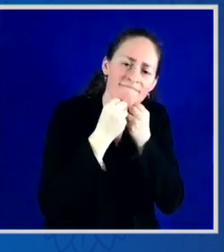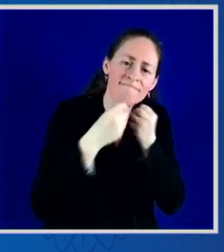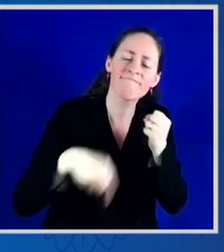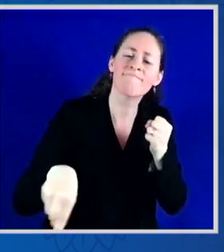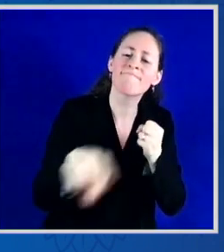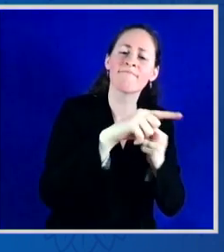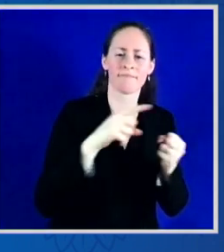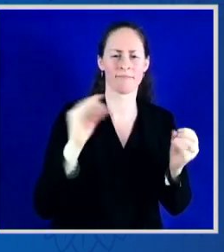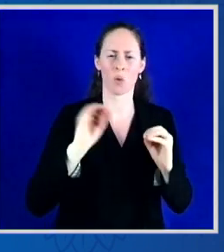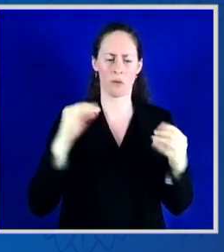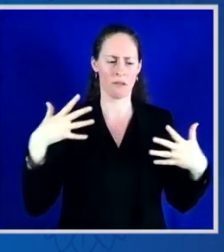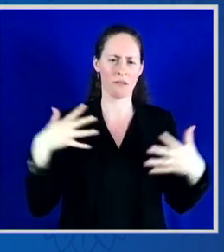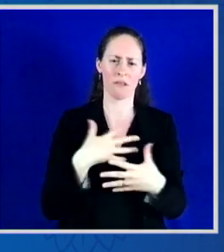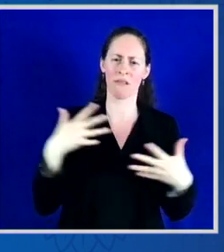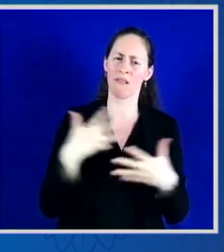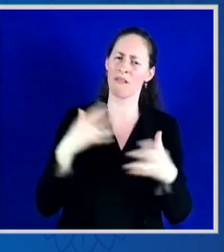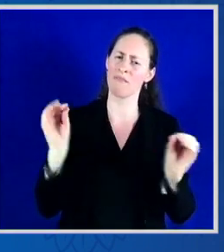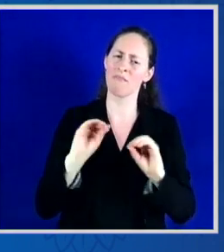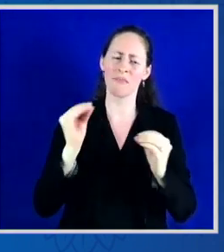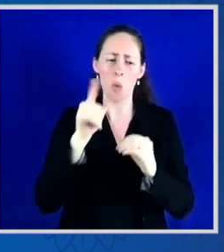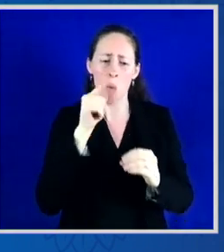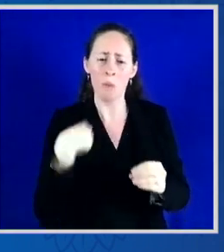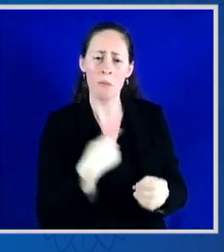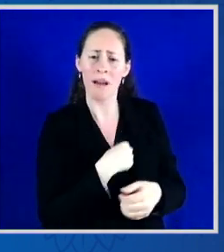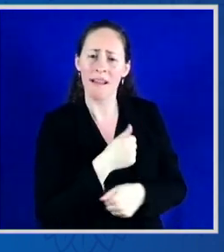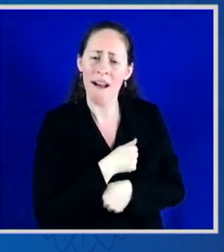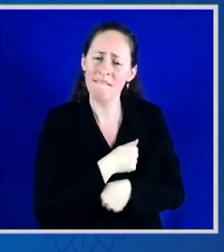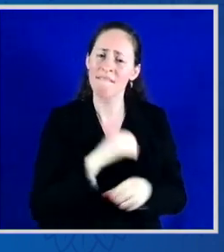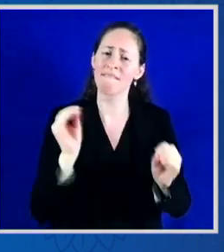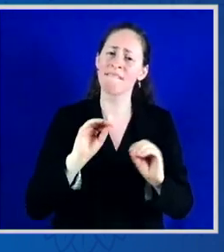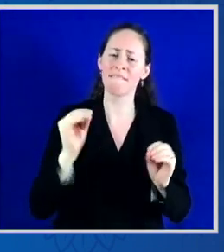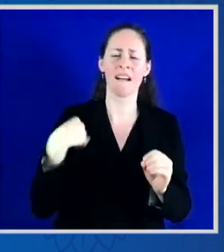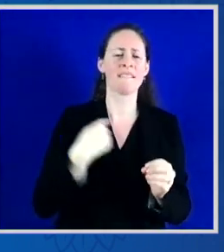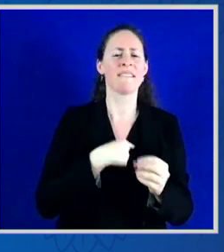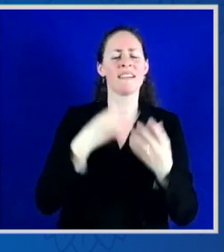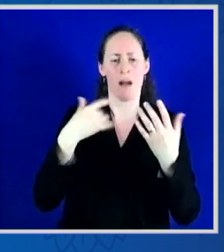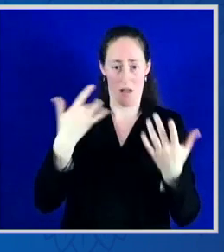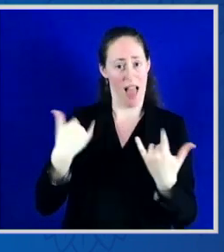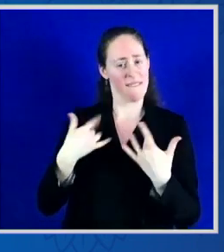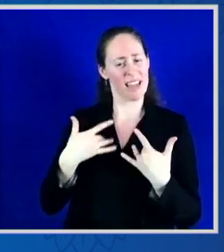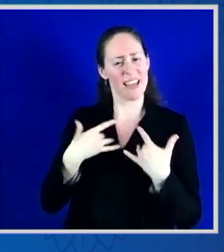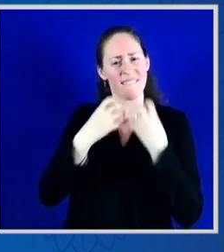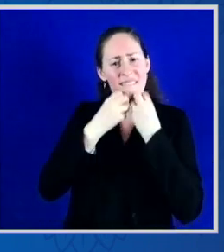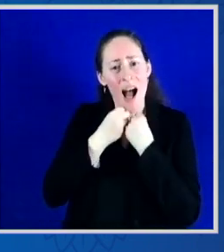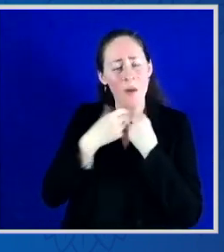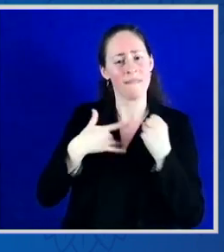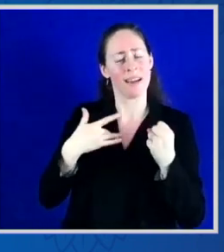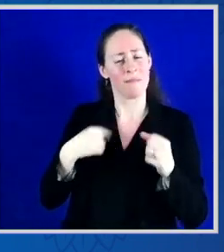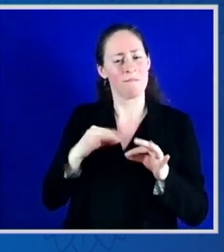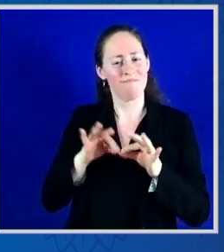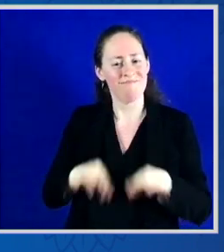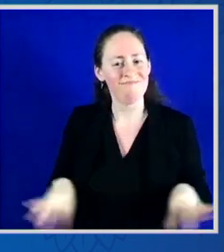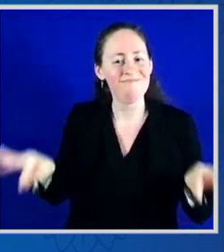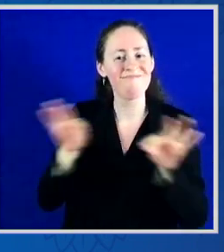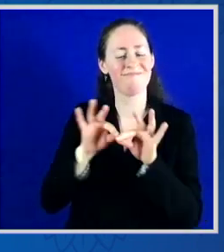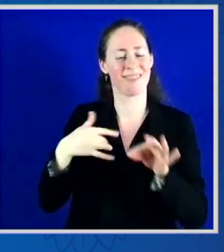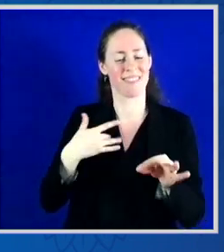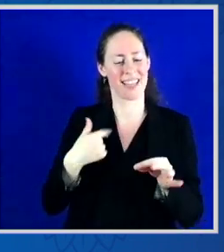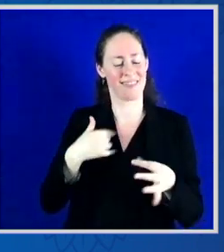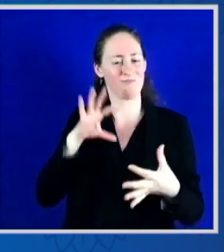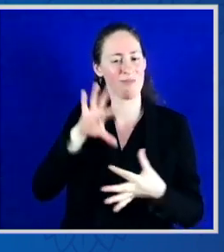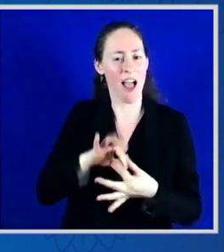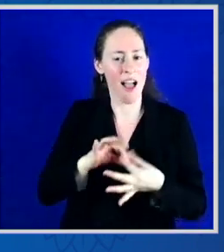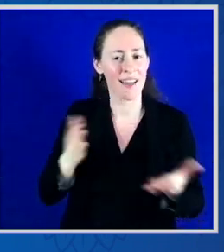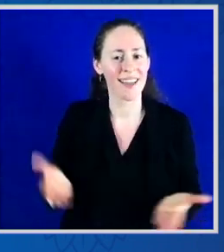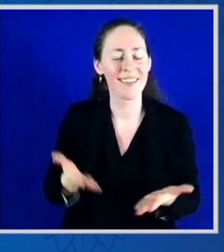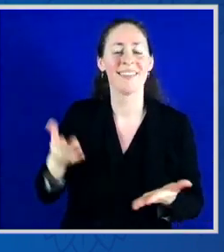love, told me that I am valued, that I matter, and that I belong. This gives me hope, and more